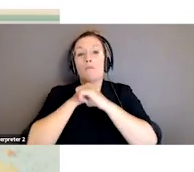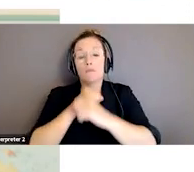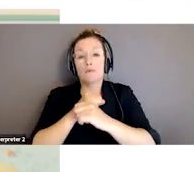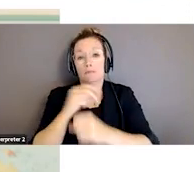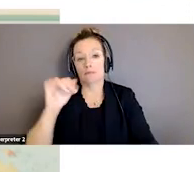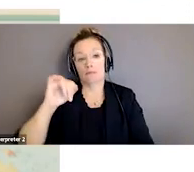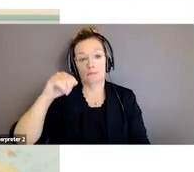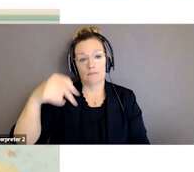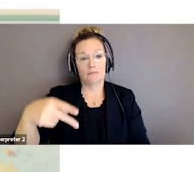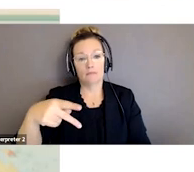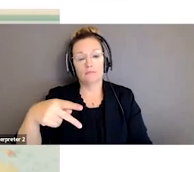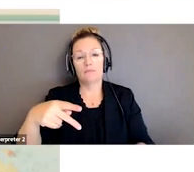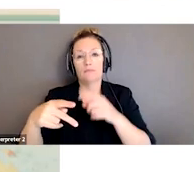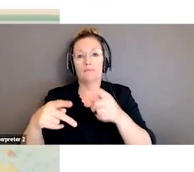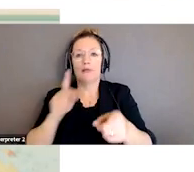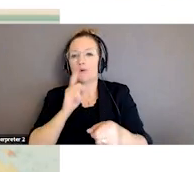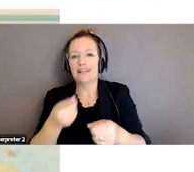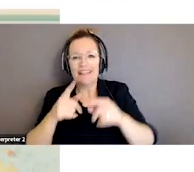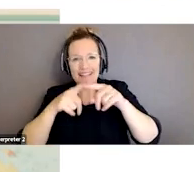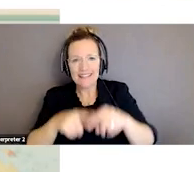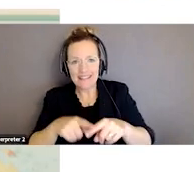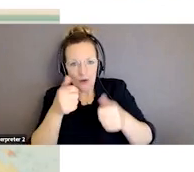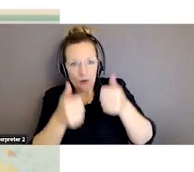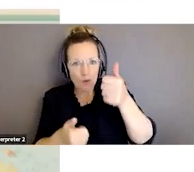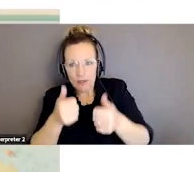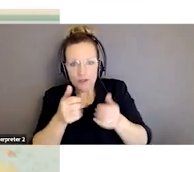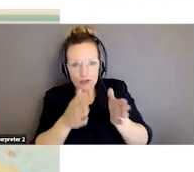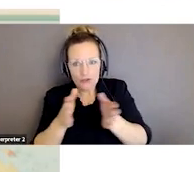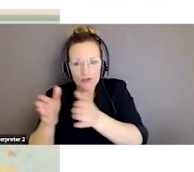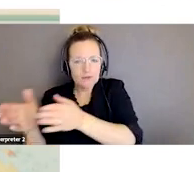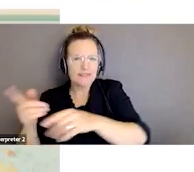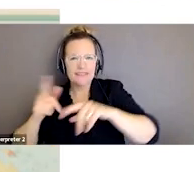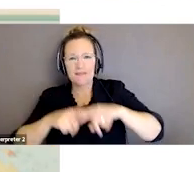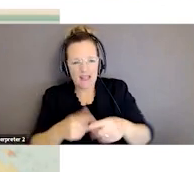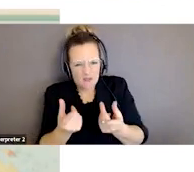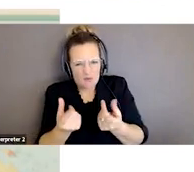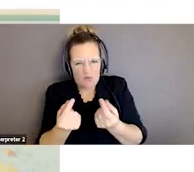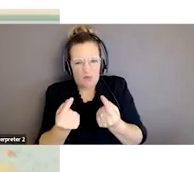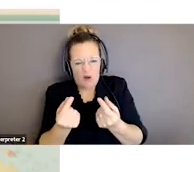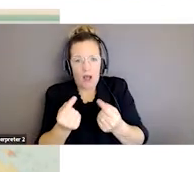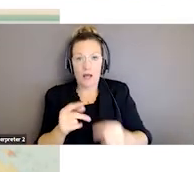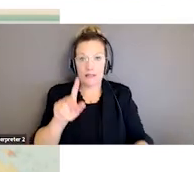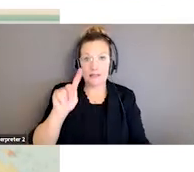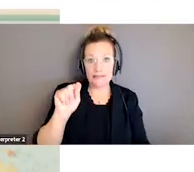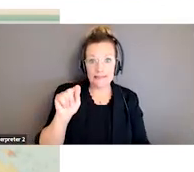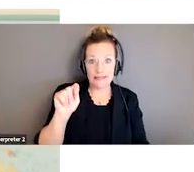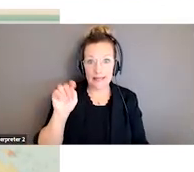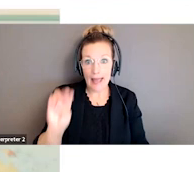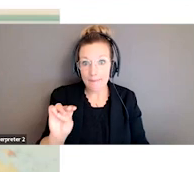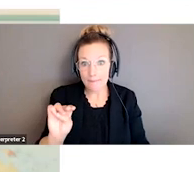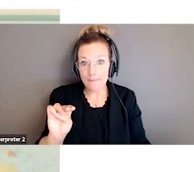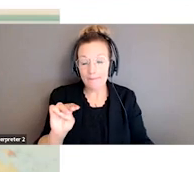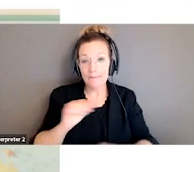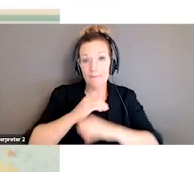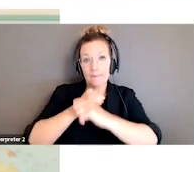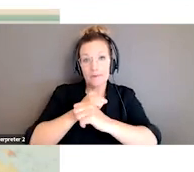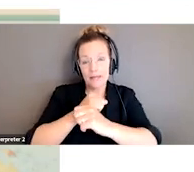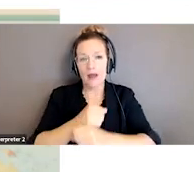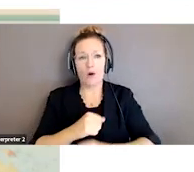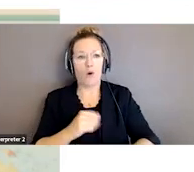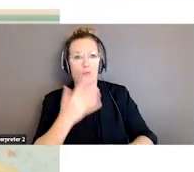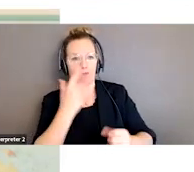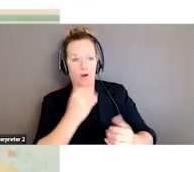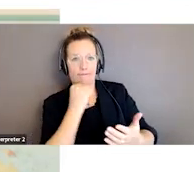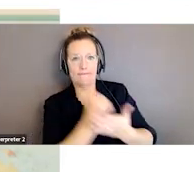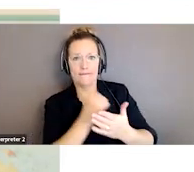of IP that you're trying to protect. So is it a trademark? Is it going to be protected by trademark, or is it going to be protected by patent?